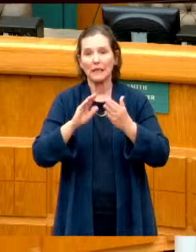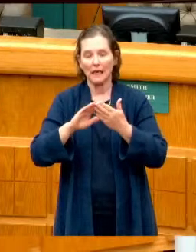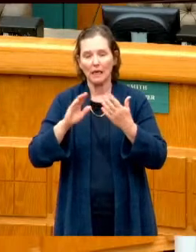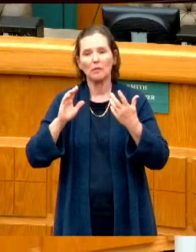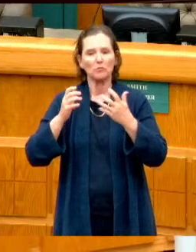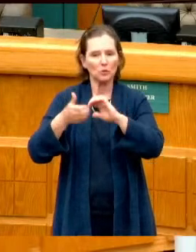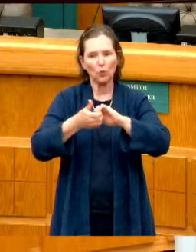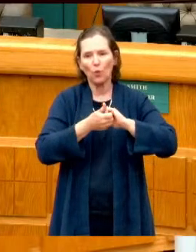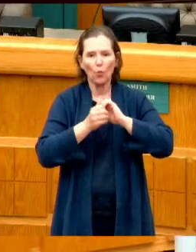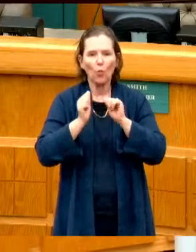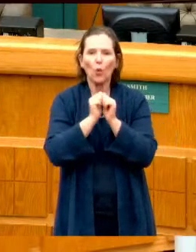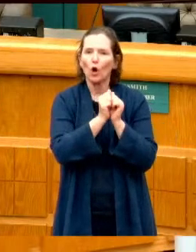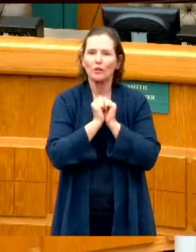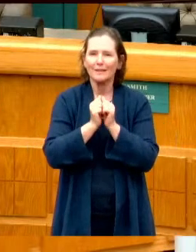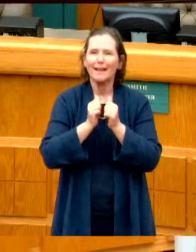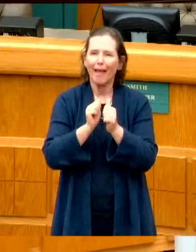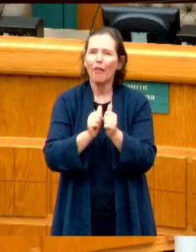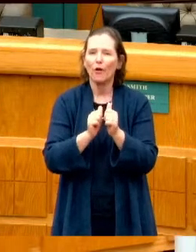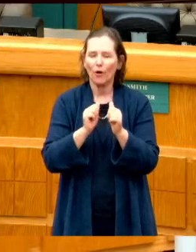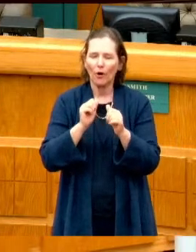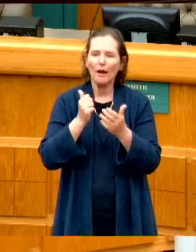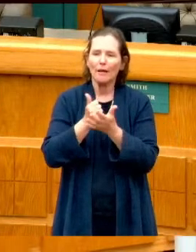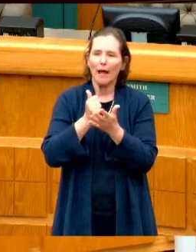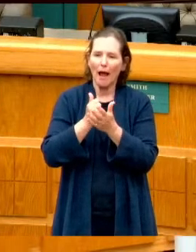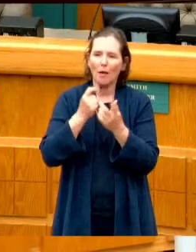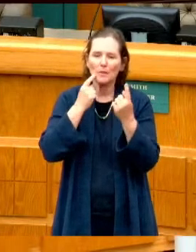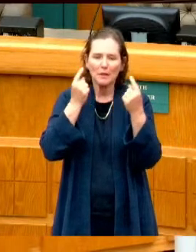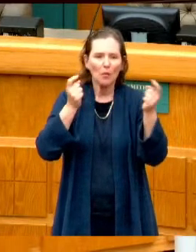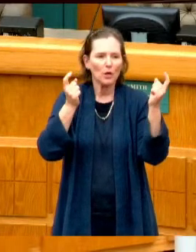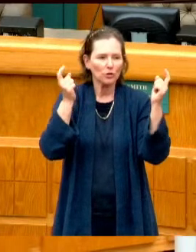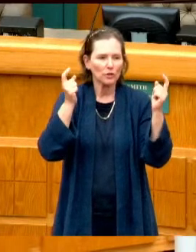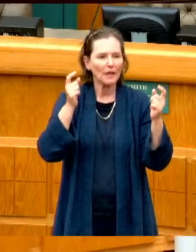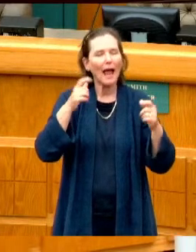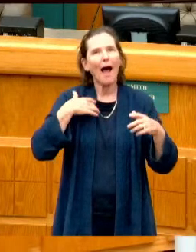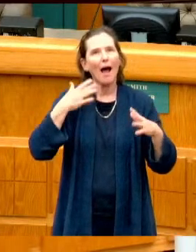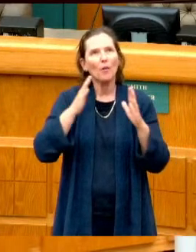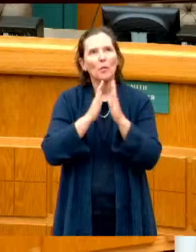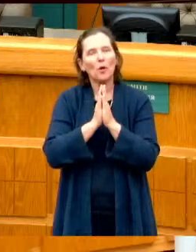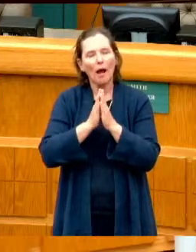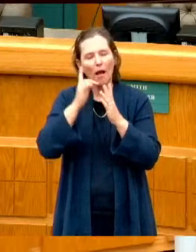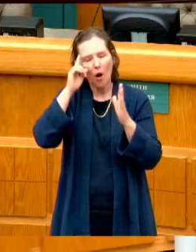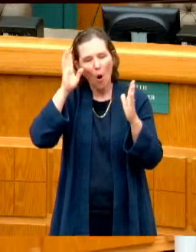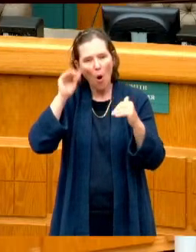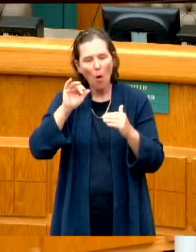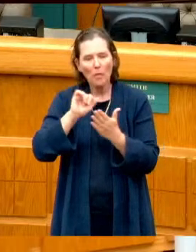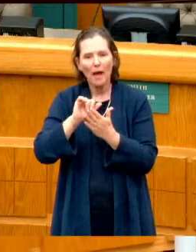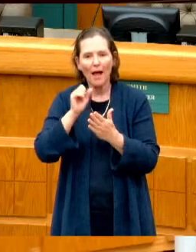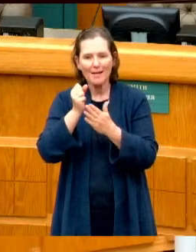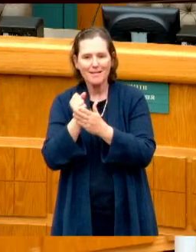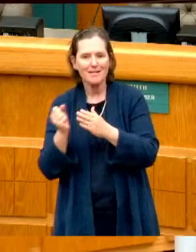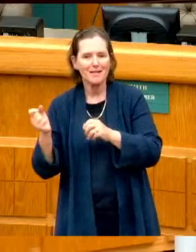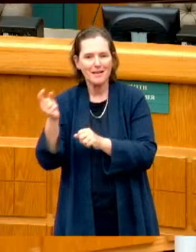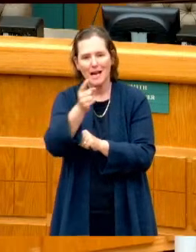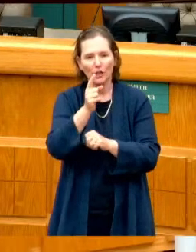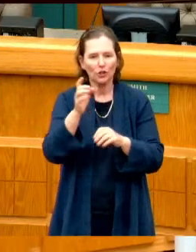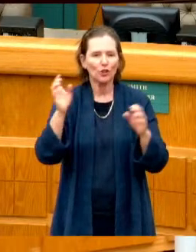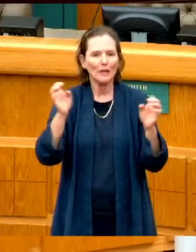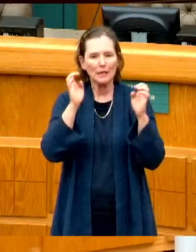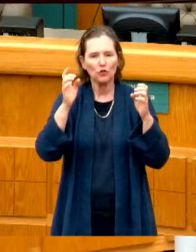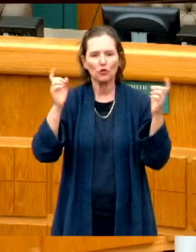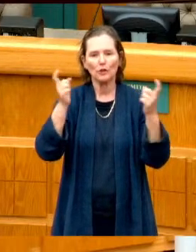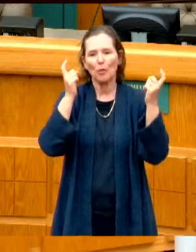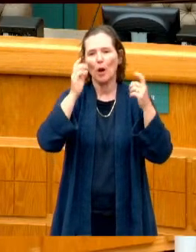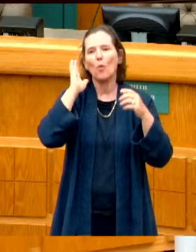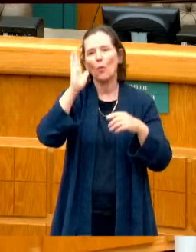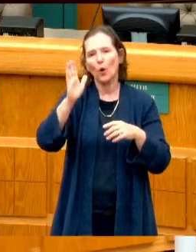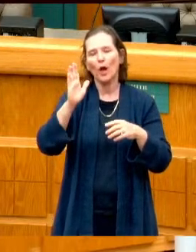of renewed daily hope and the gift of celebrating together without fear will be restored for all of us. So now